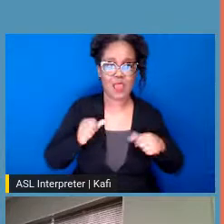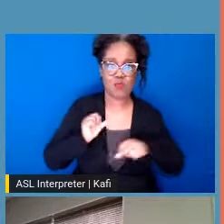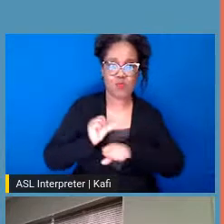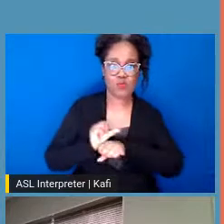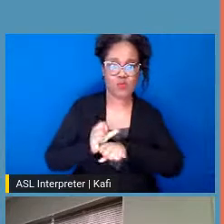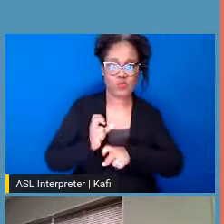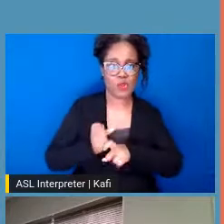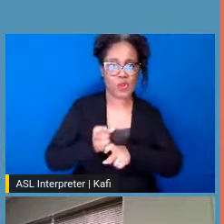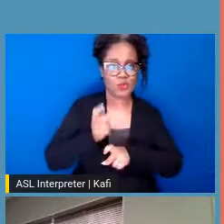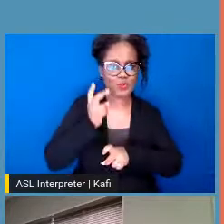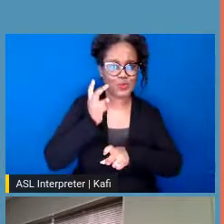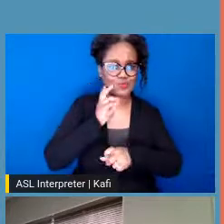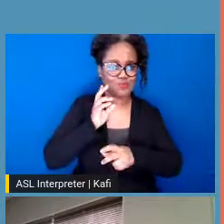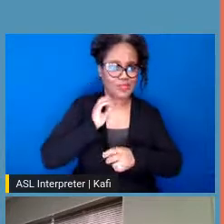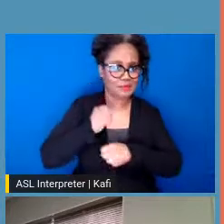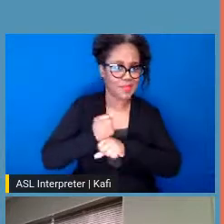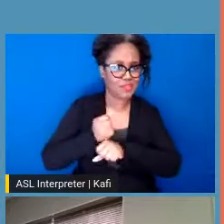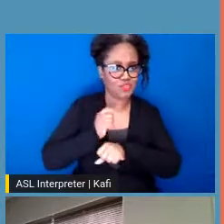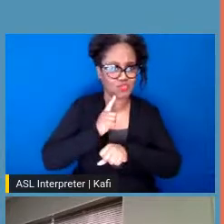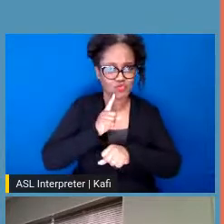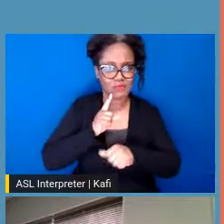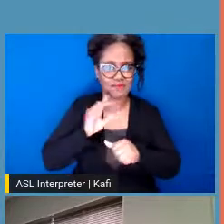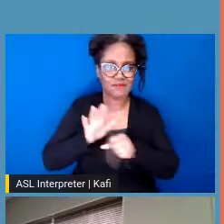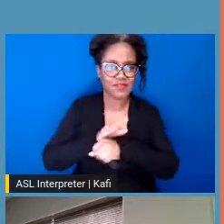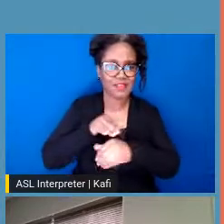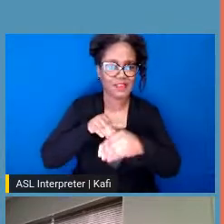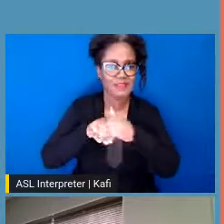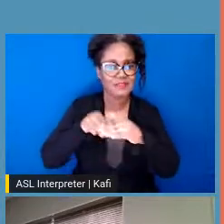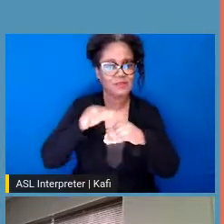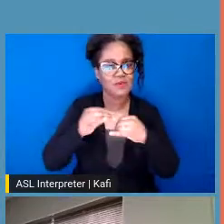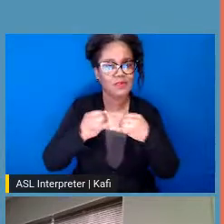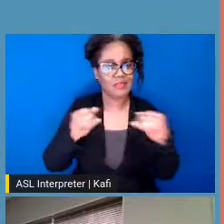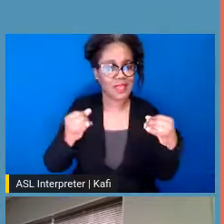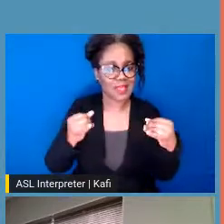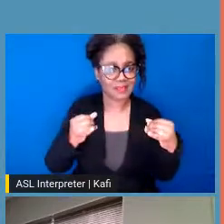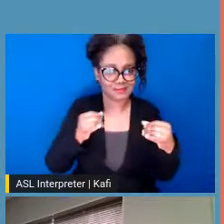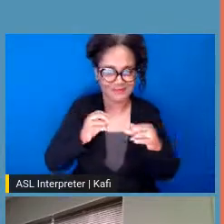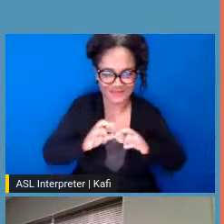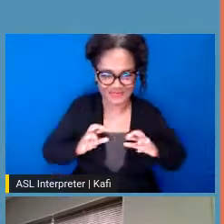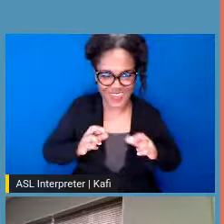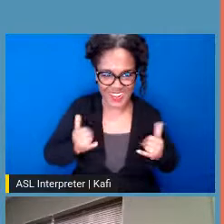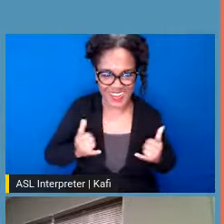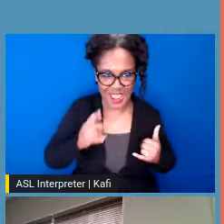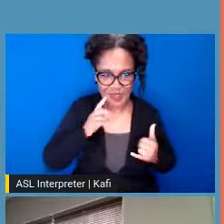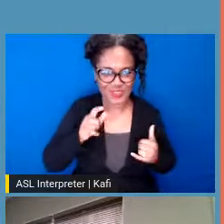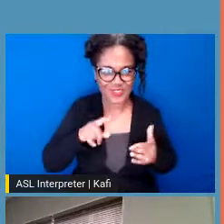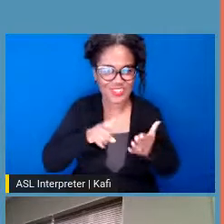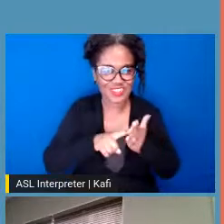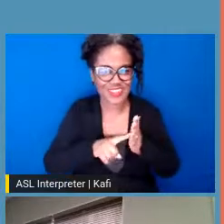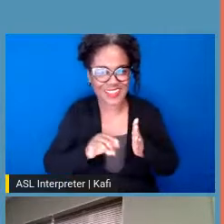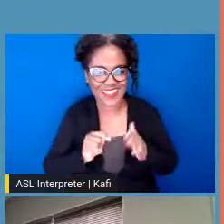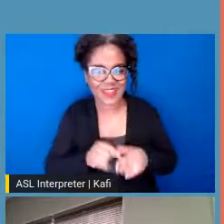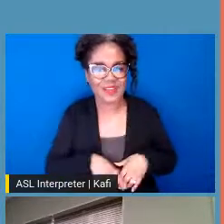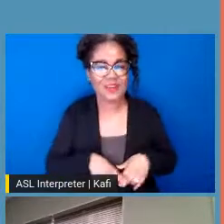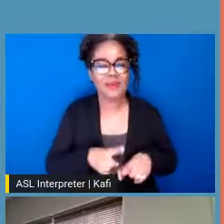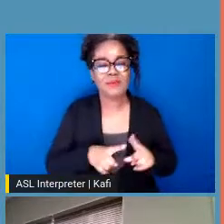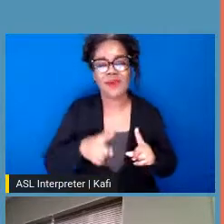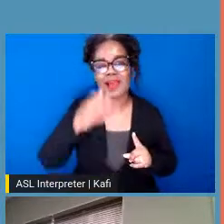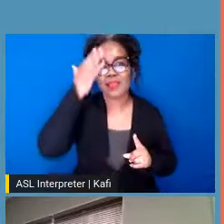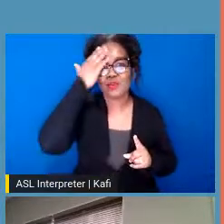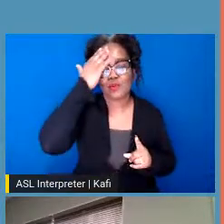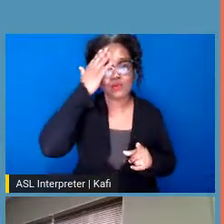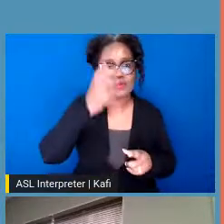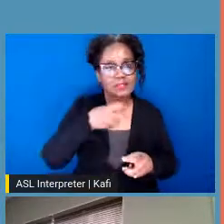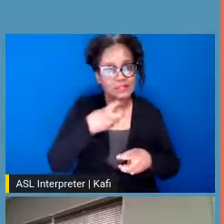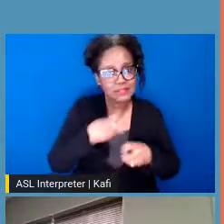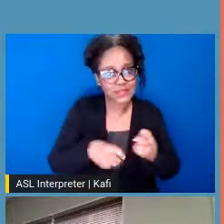out. But it was really exciting to come into a situation where there are already online platforms, because I know how difficult that is, and if you're struggling with it, it's